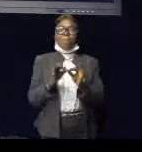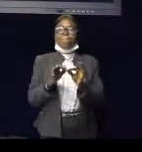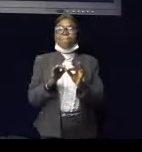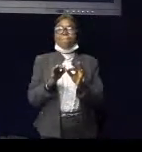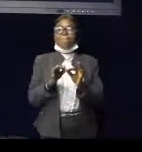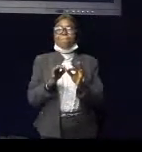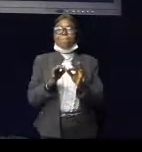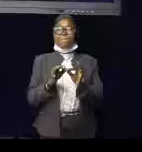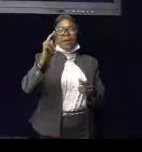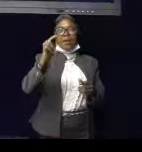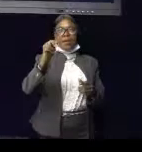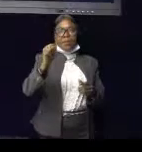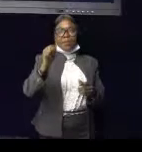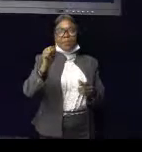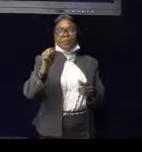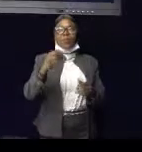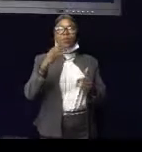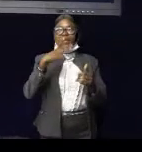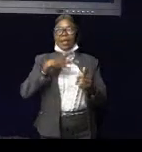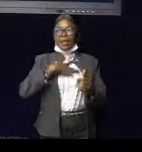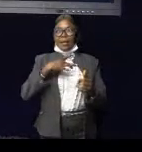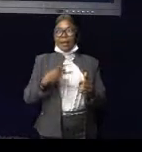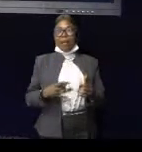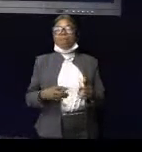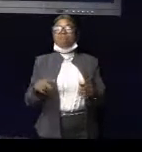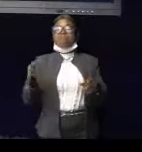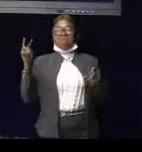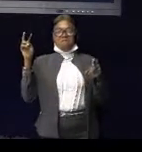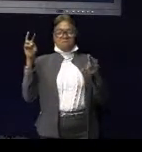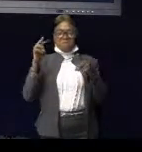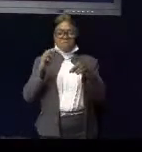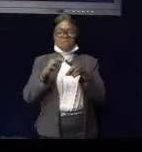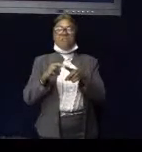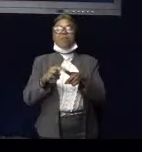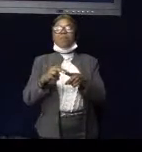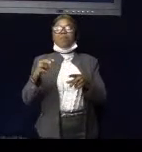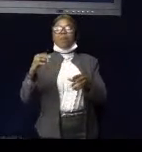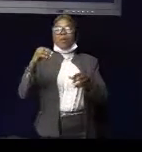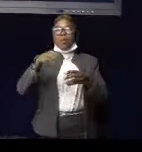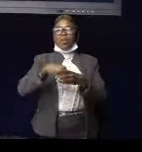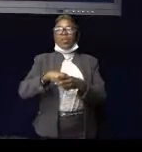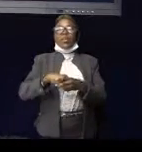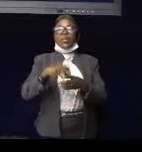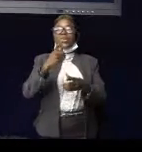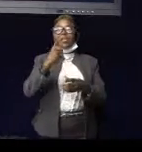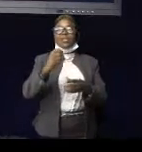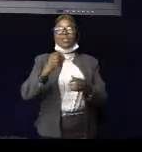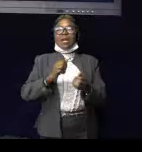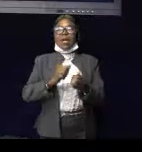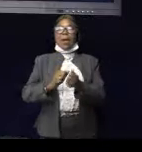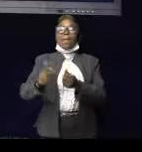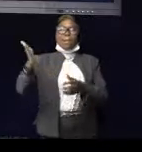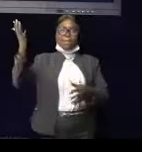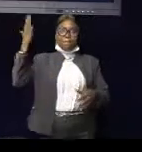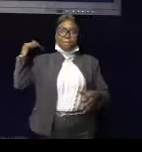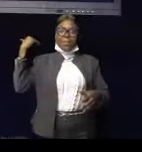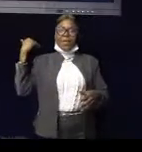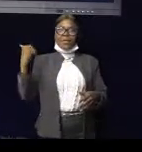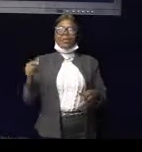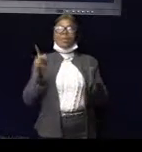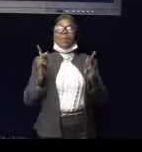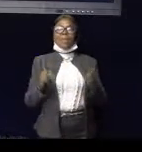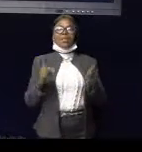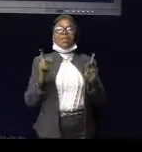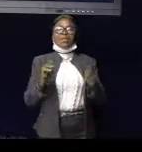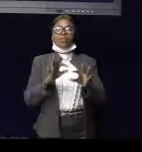form. Others end in ed or en, like verbs in the past participle